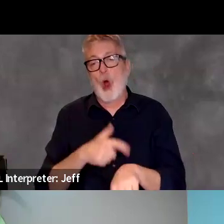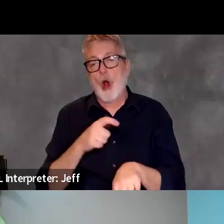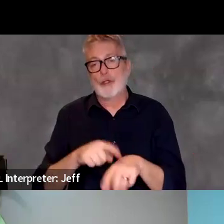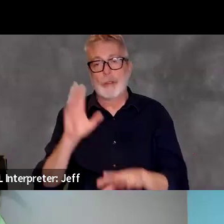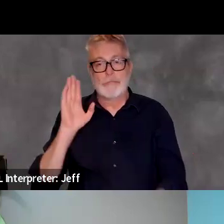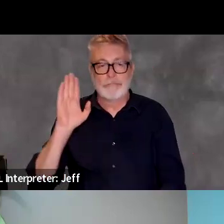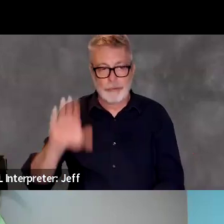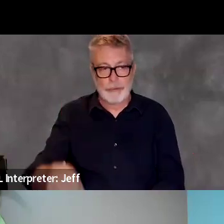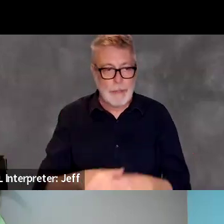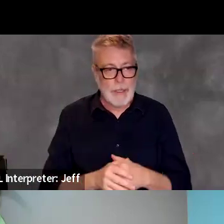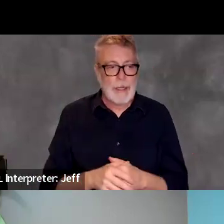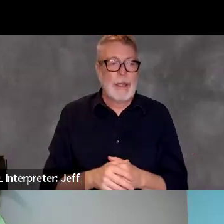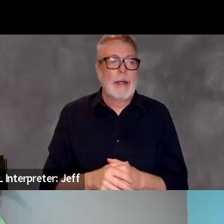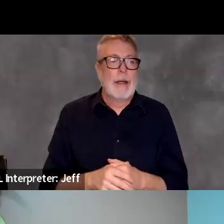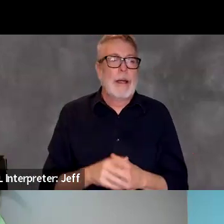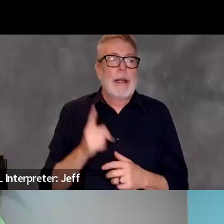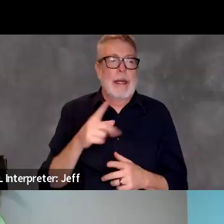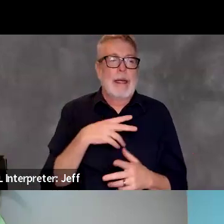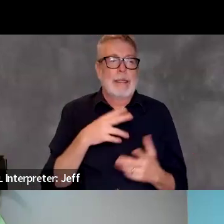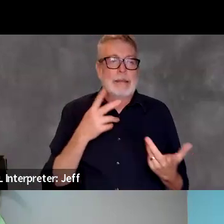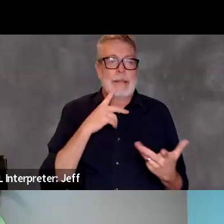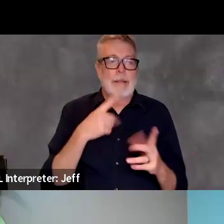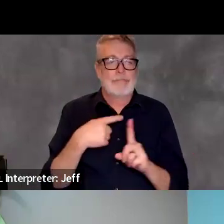It's a pro employment bill.